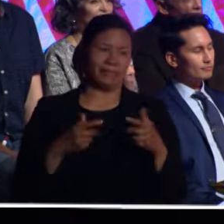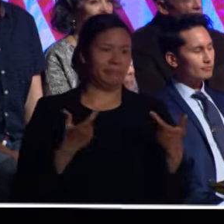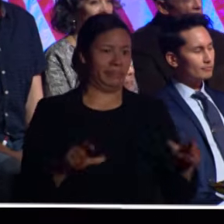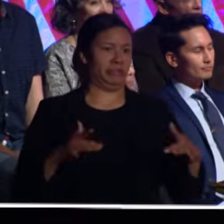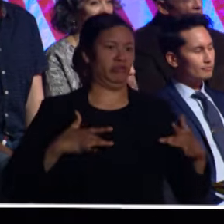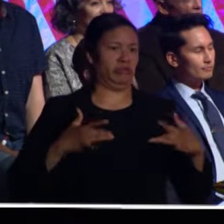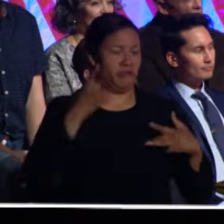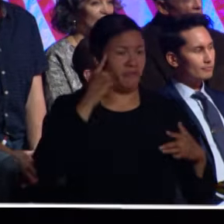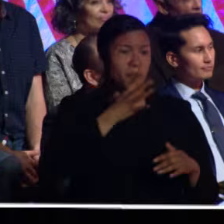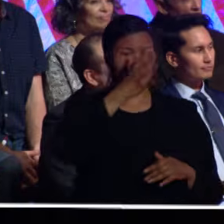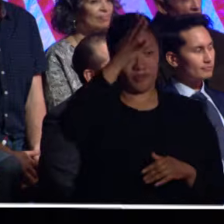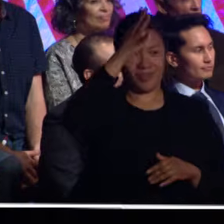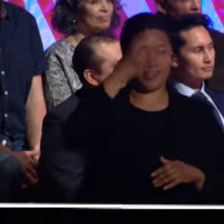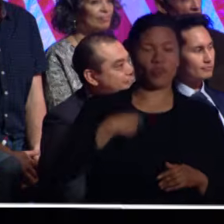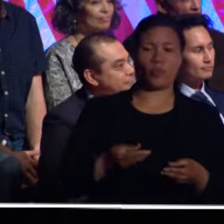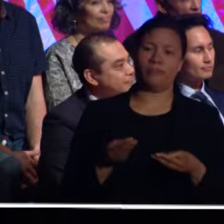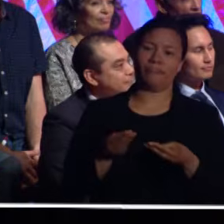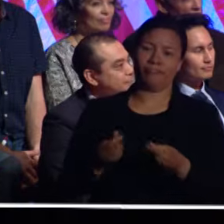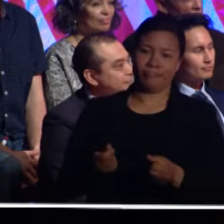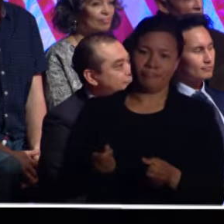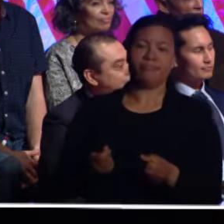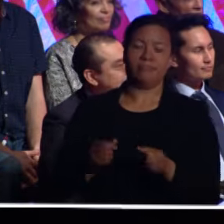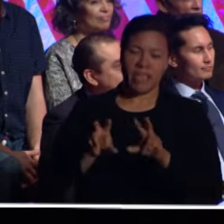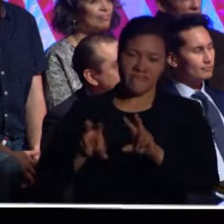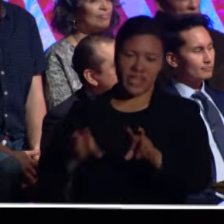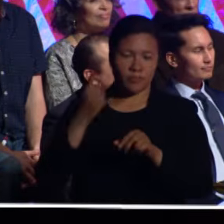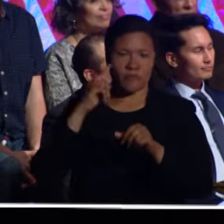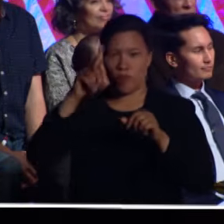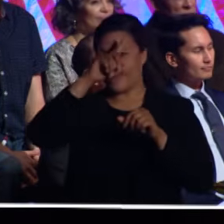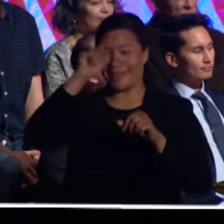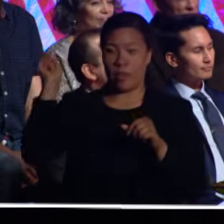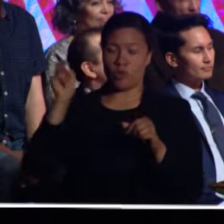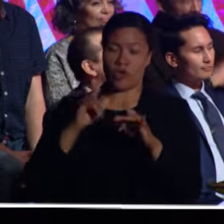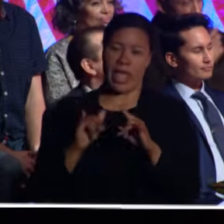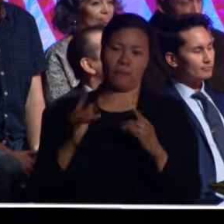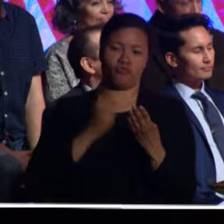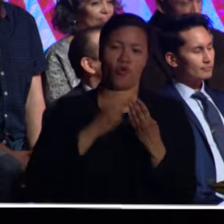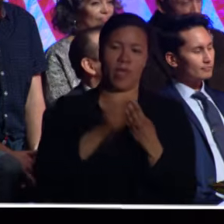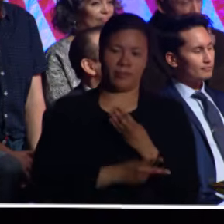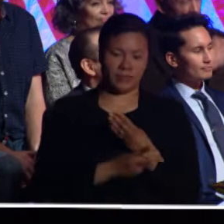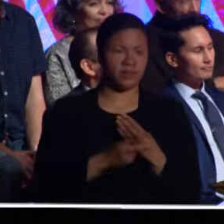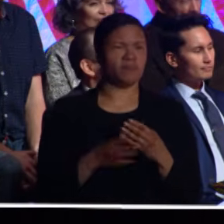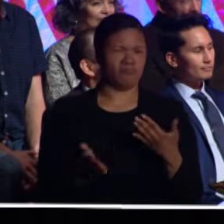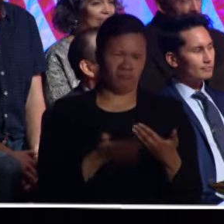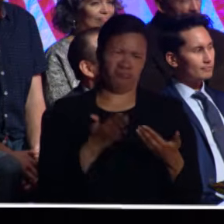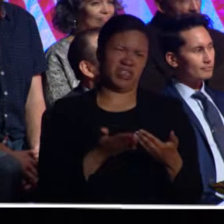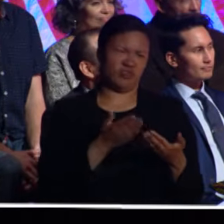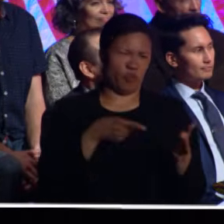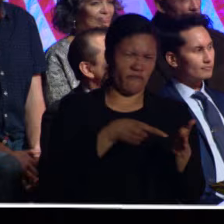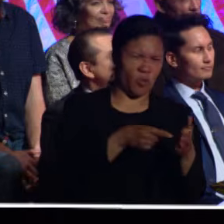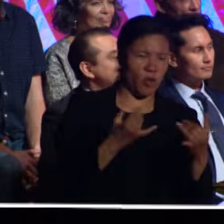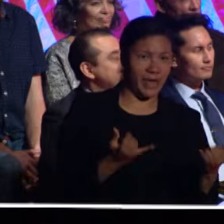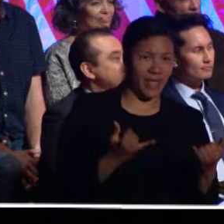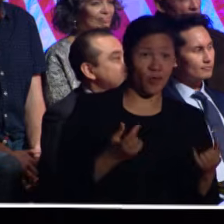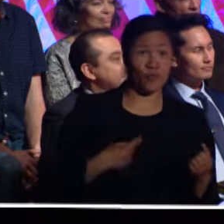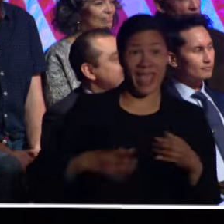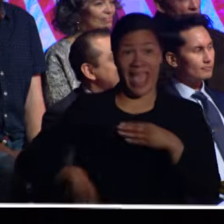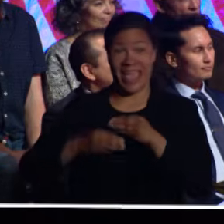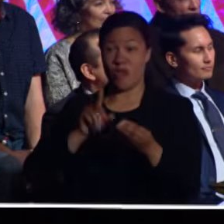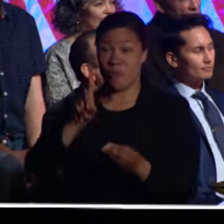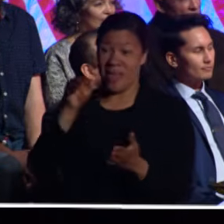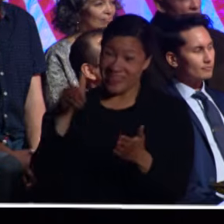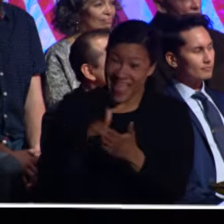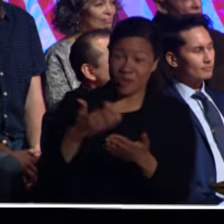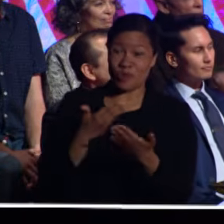summer camp programs to make them both more affordable and accessible by adding 1,000 new slots at